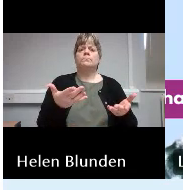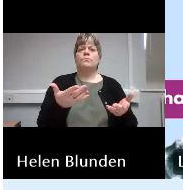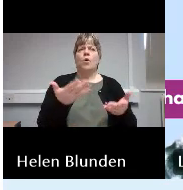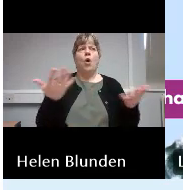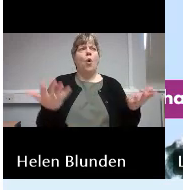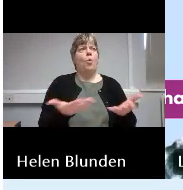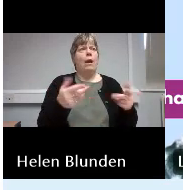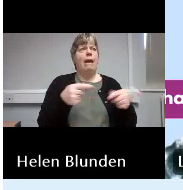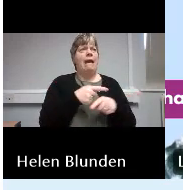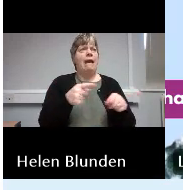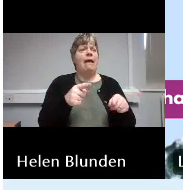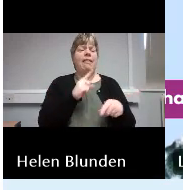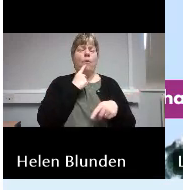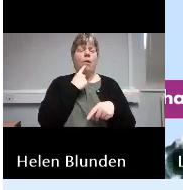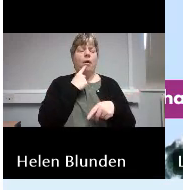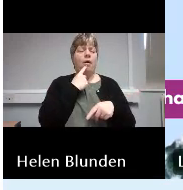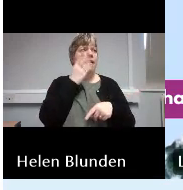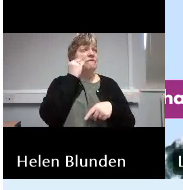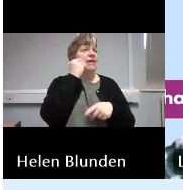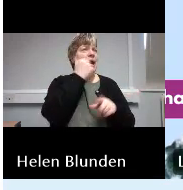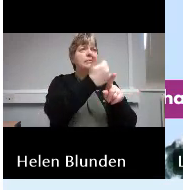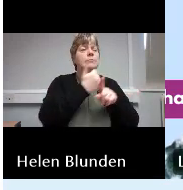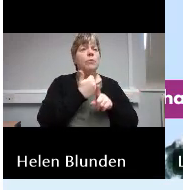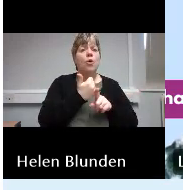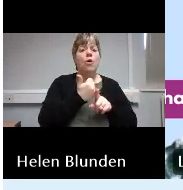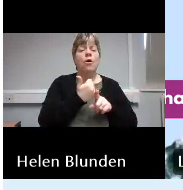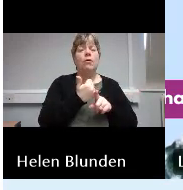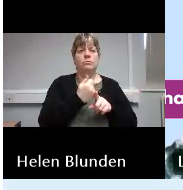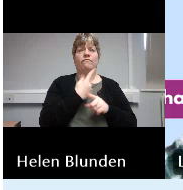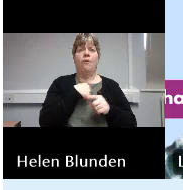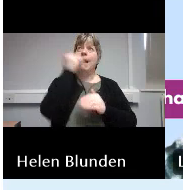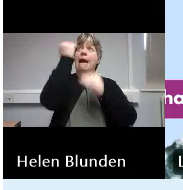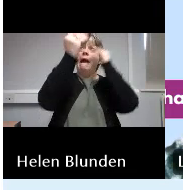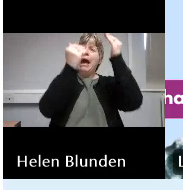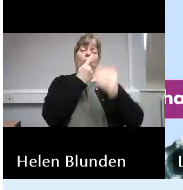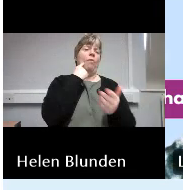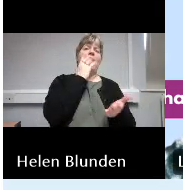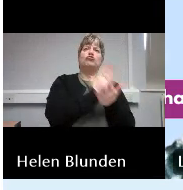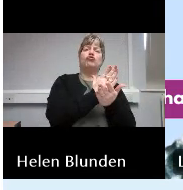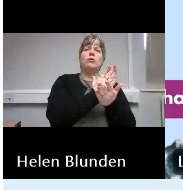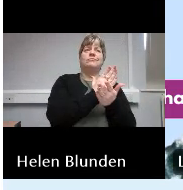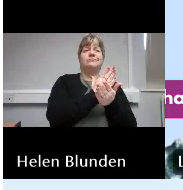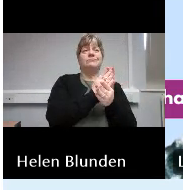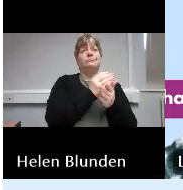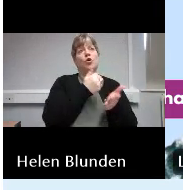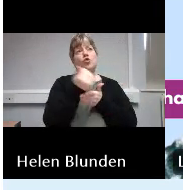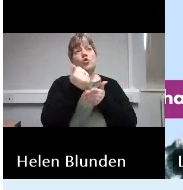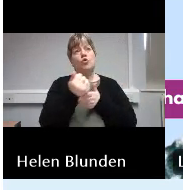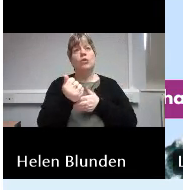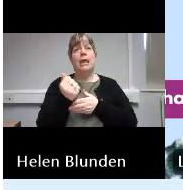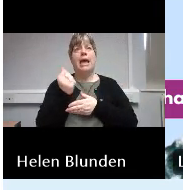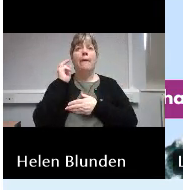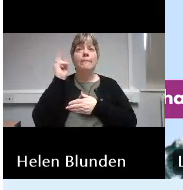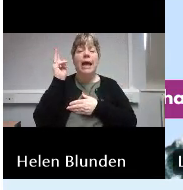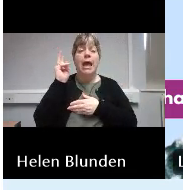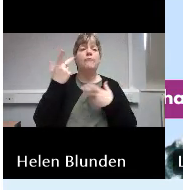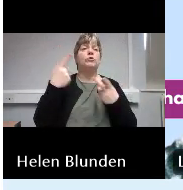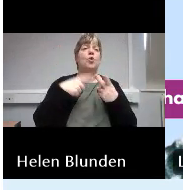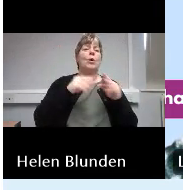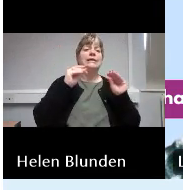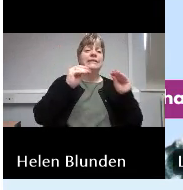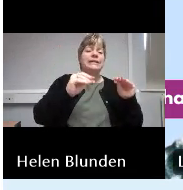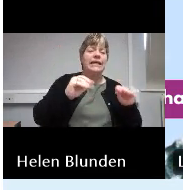they're often going to seek that support is from a trusted adult, who is most usually a parent, a teacher, or a youth